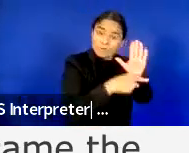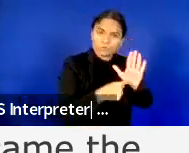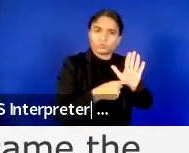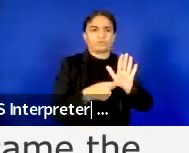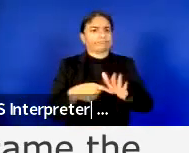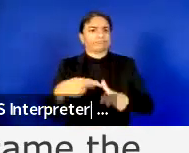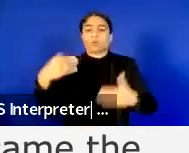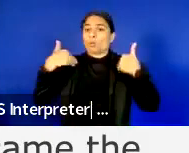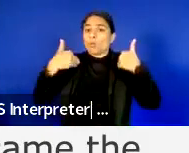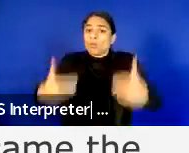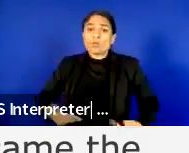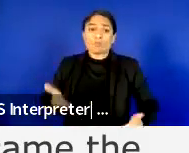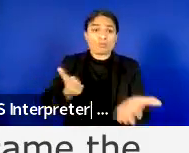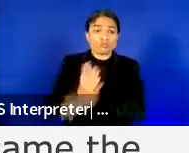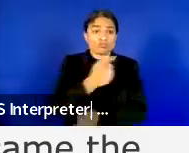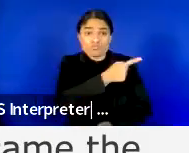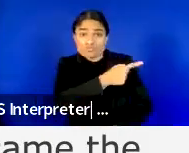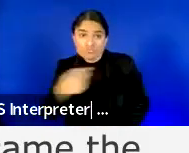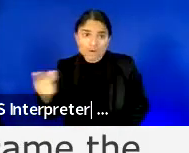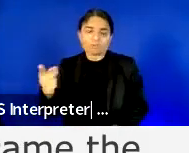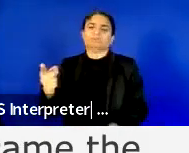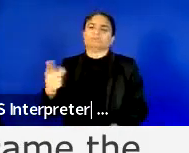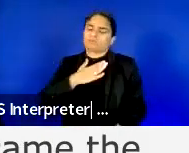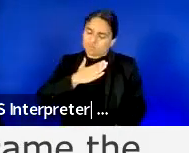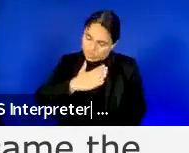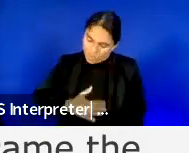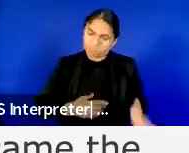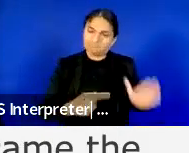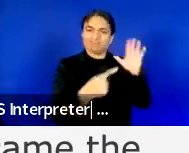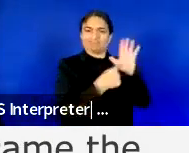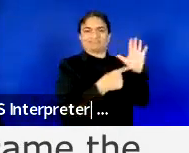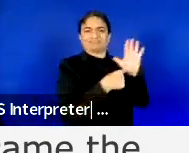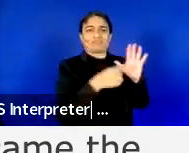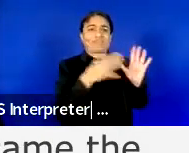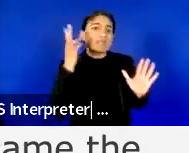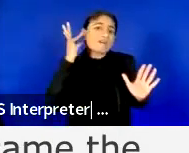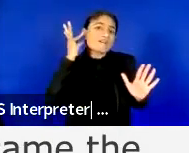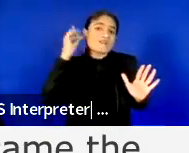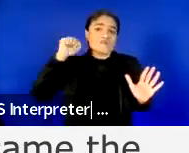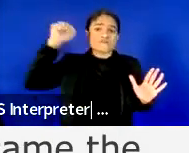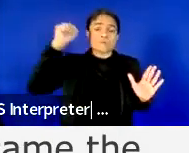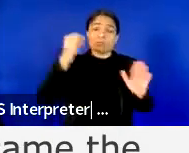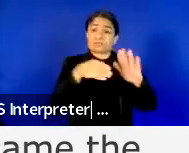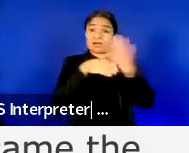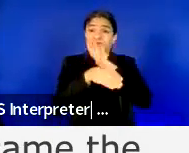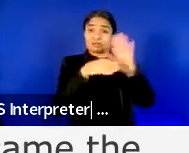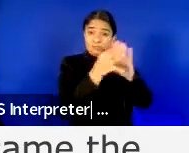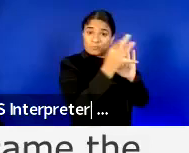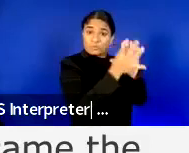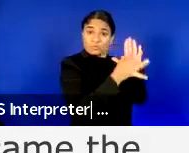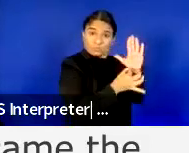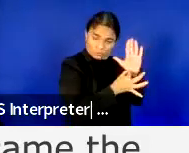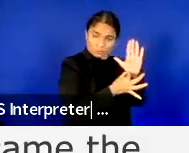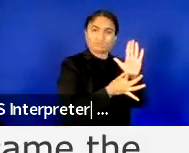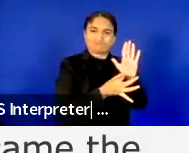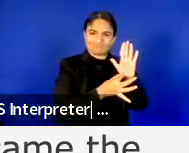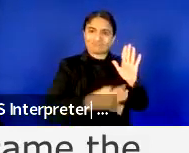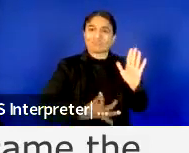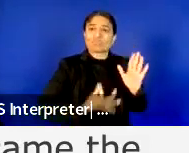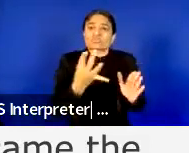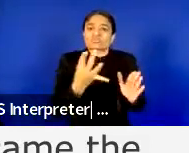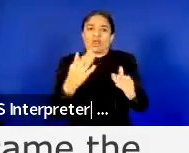equality spaces all around the world. And yeah, I mean, I remember